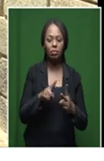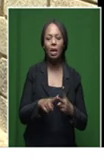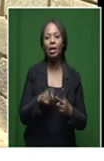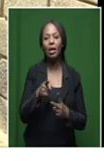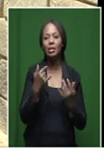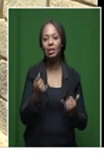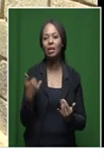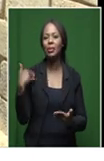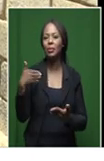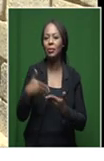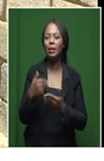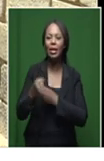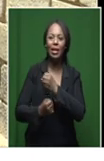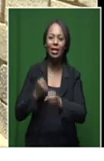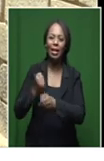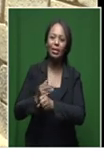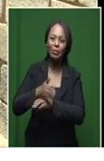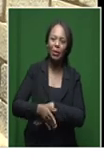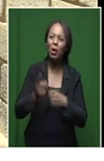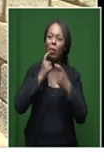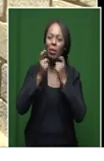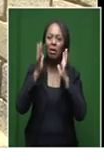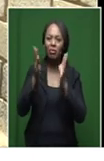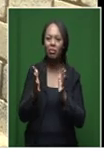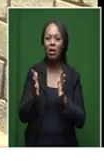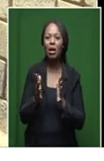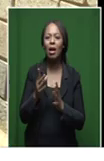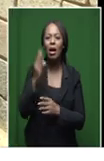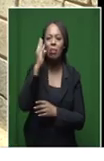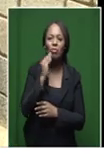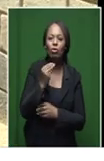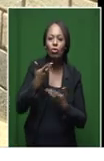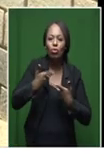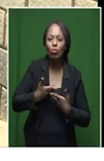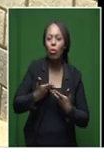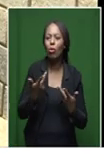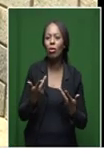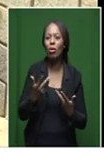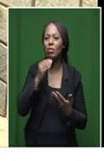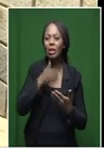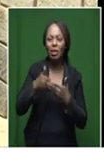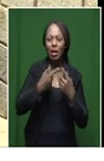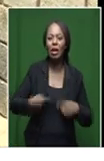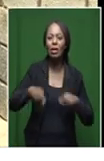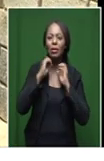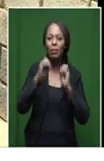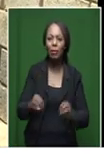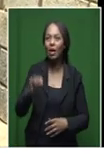for years fallen on deaf ears, and as the elderly, they feel mistreated. Government don't listen